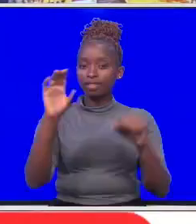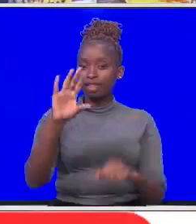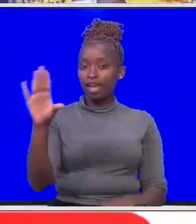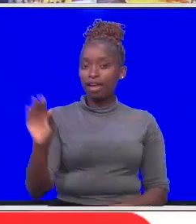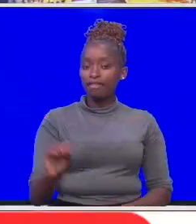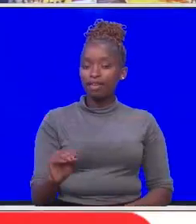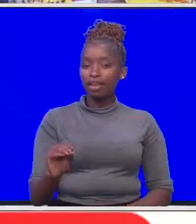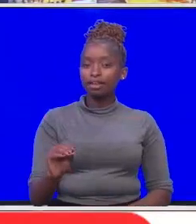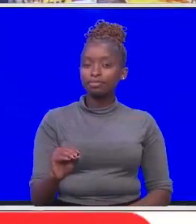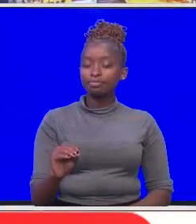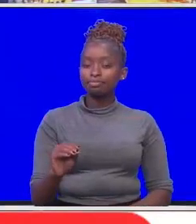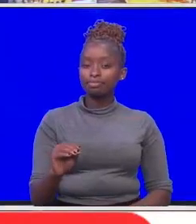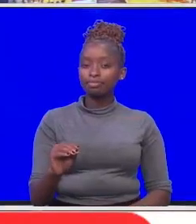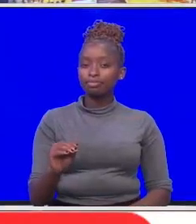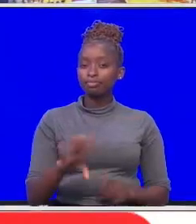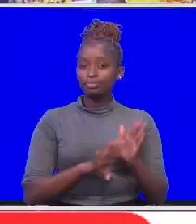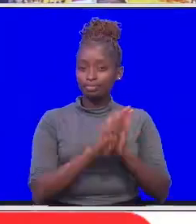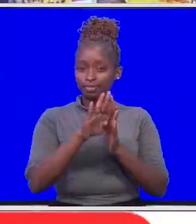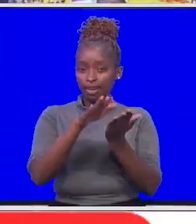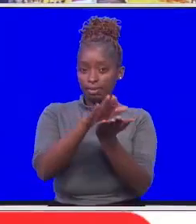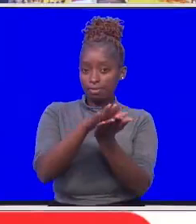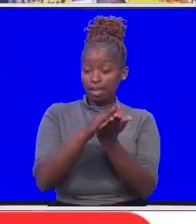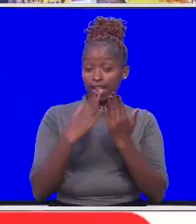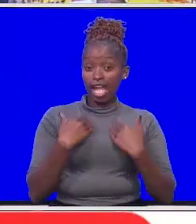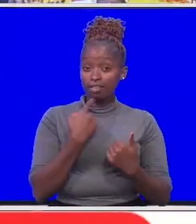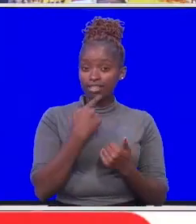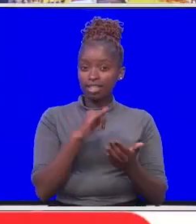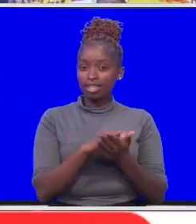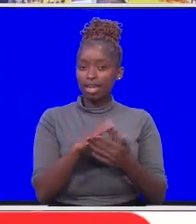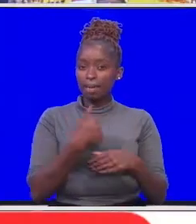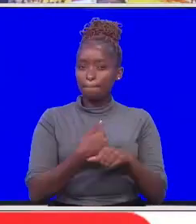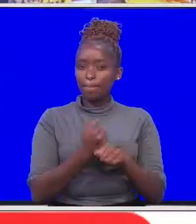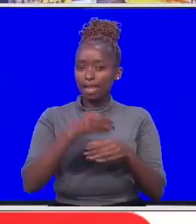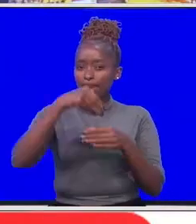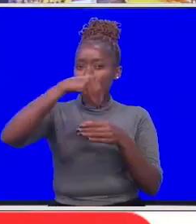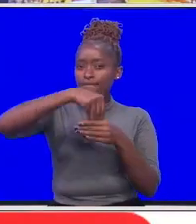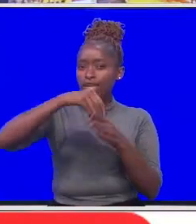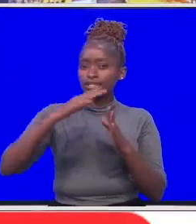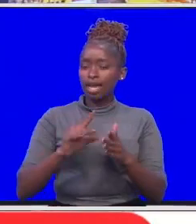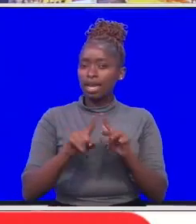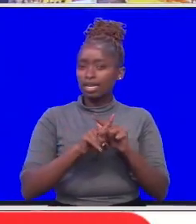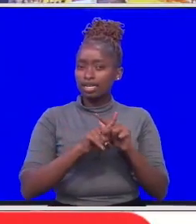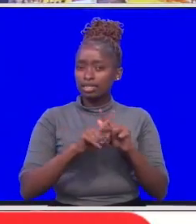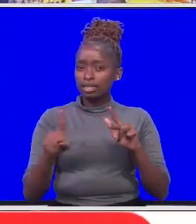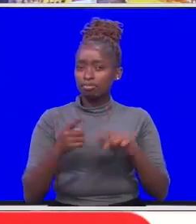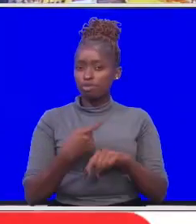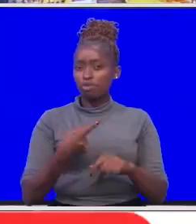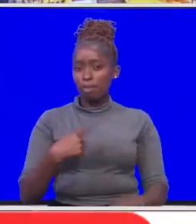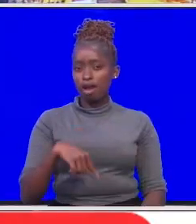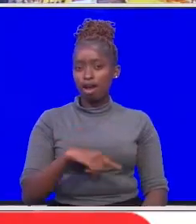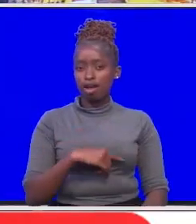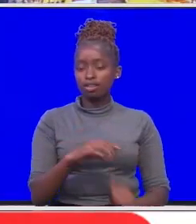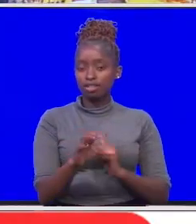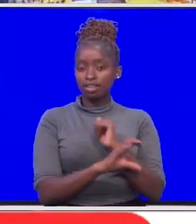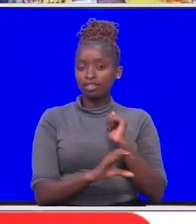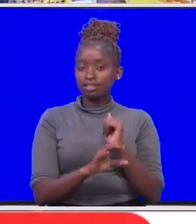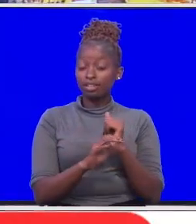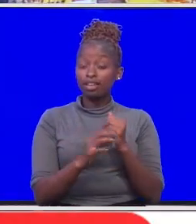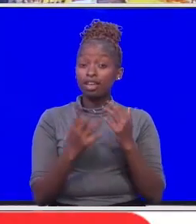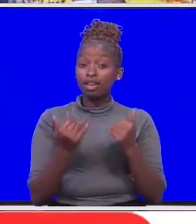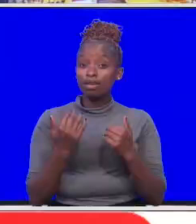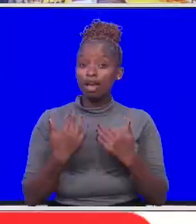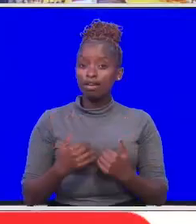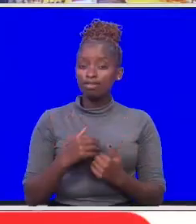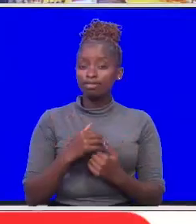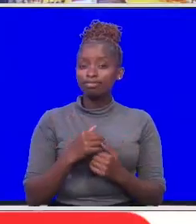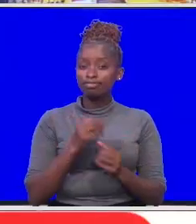Akinwumi Adesina, this scares away investors at a time when we badly need them. As Paul Kirobi reports, the African